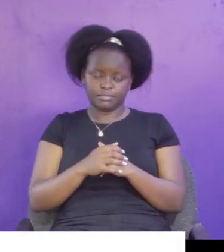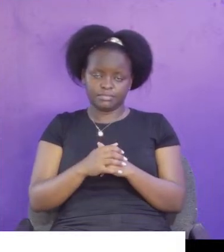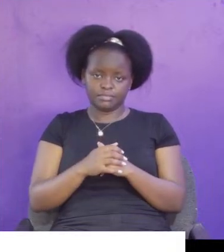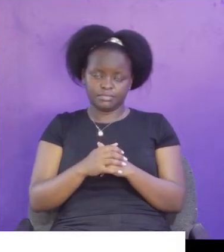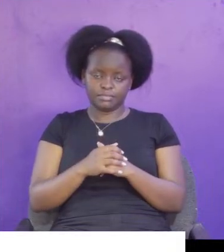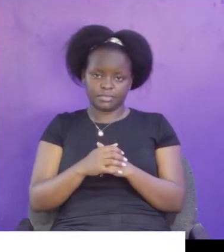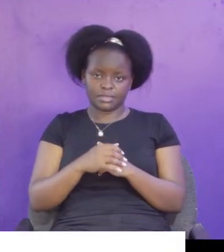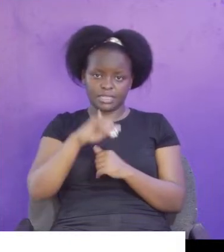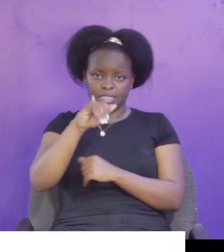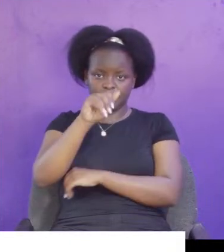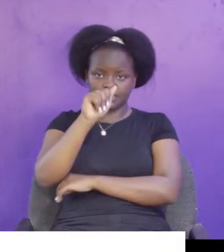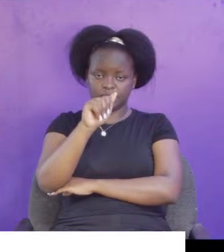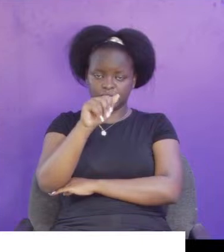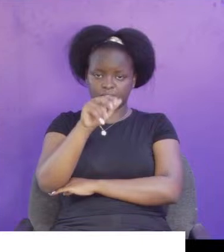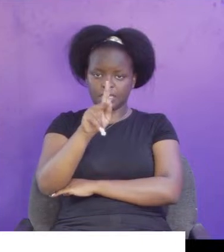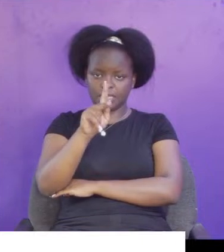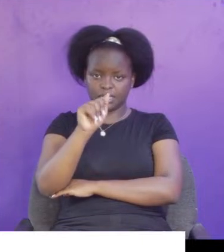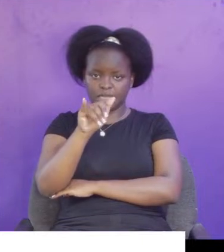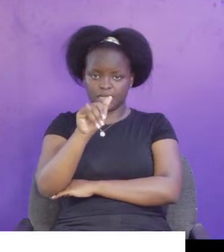Jakaya Kikwete.